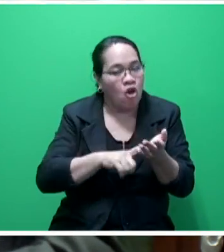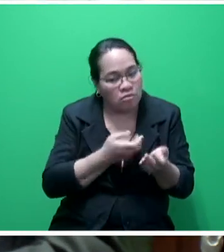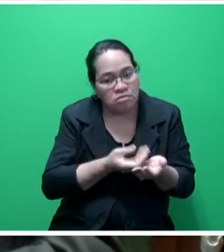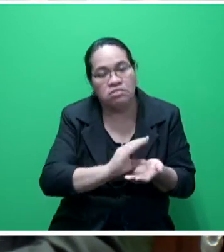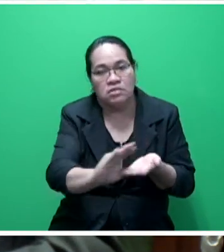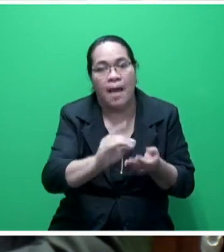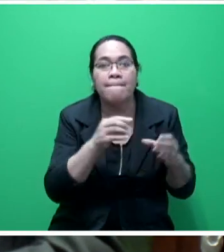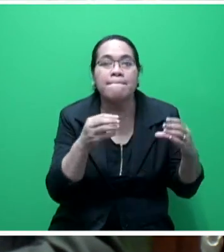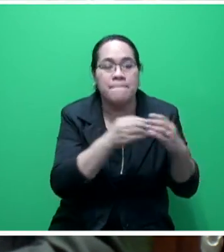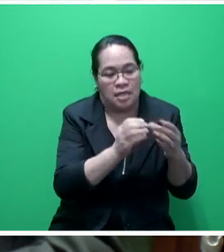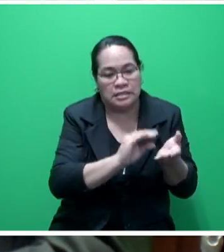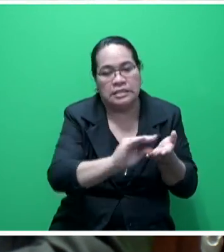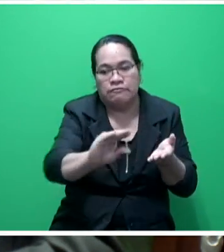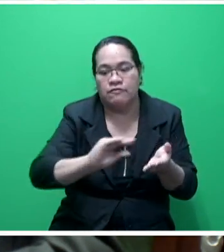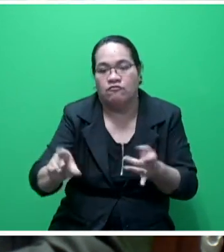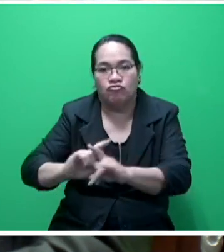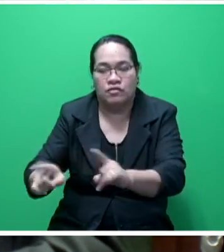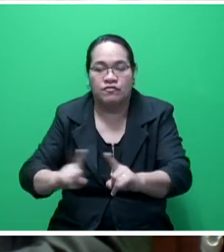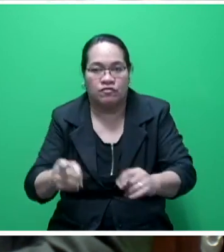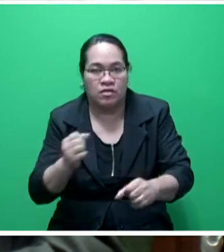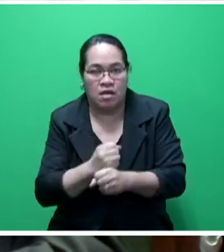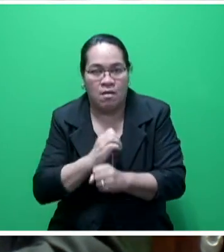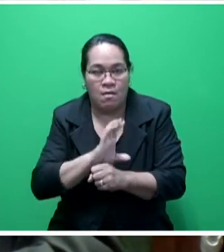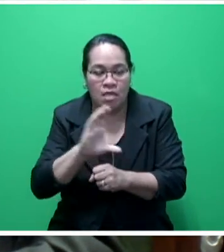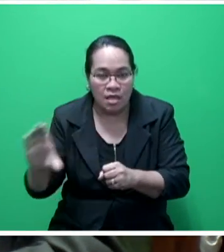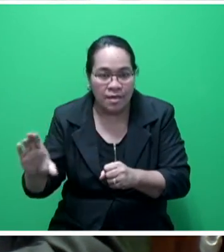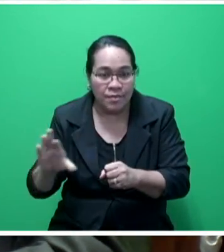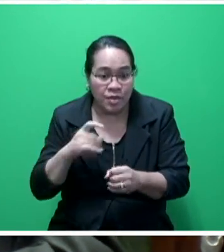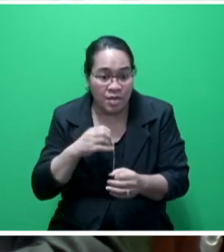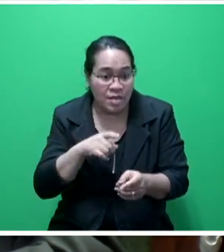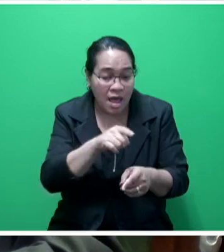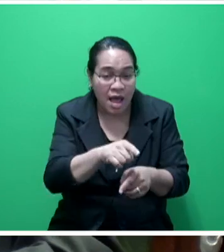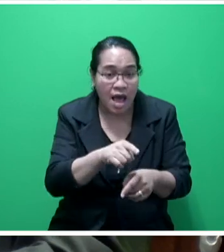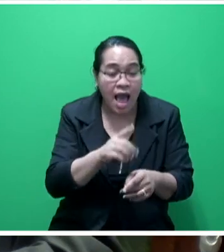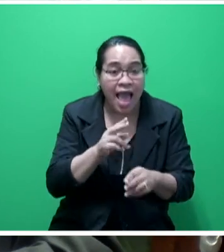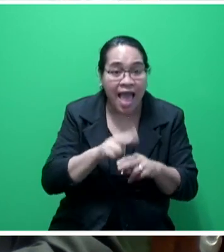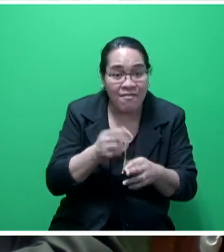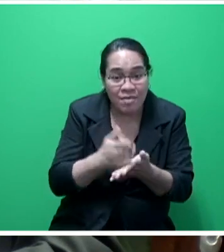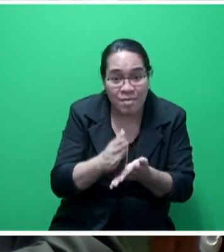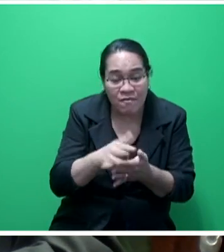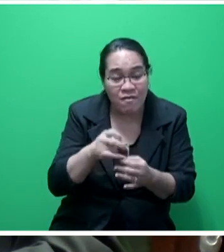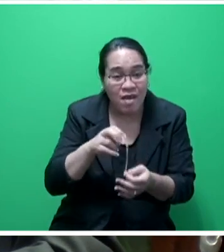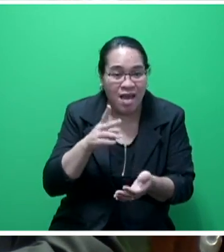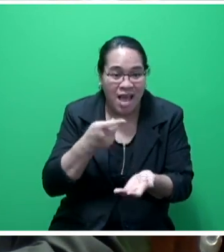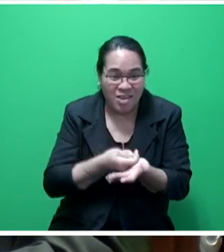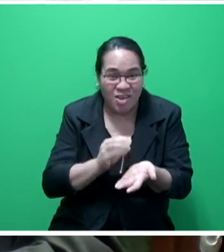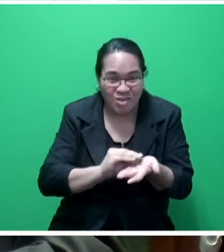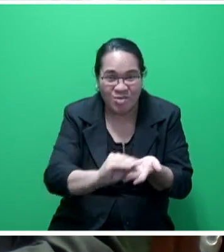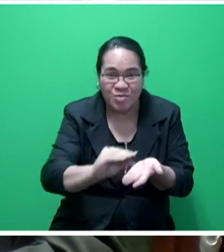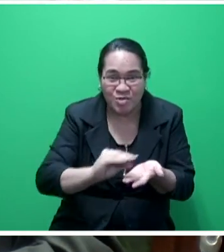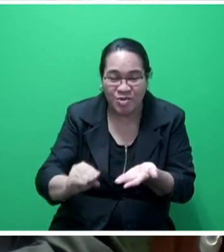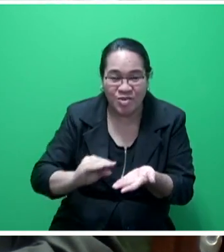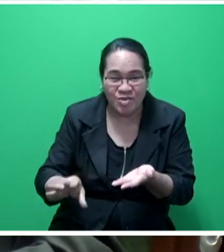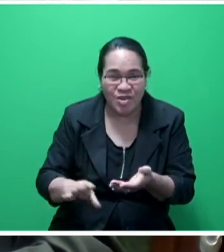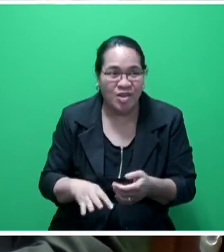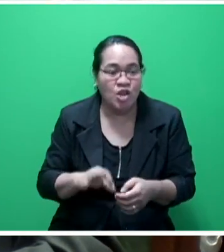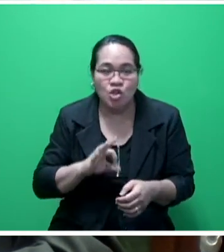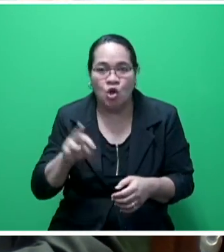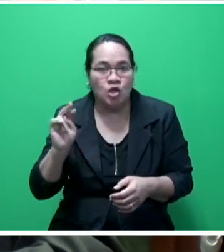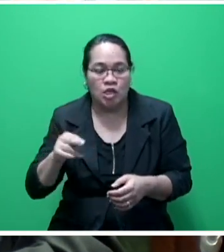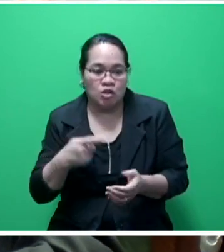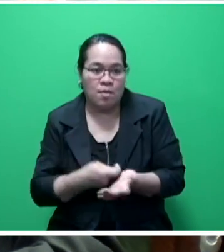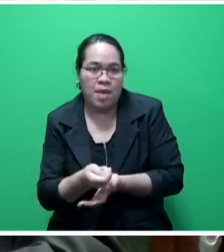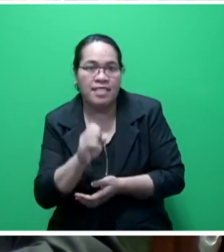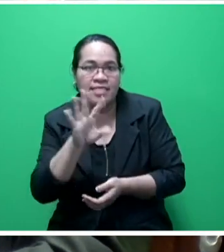out by the banks. The reduced FNPF contributions also helps businesses because they no longer have to pay 10%, they pay